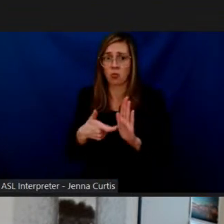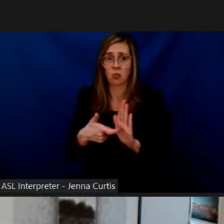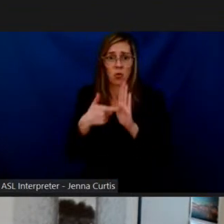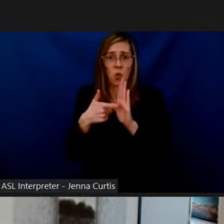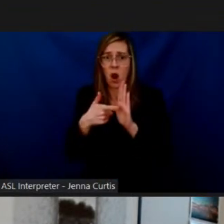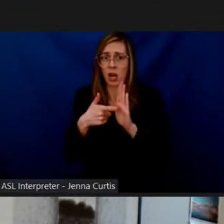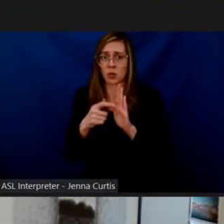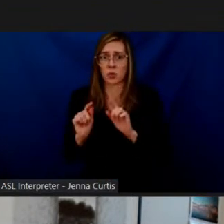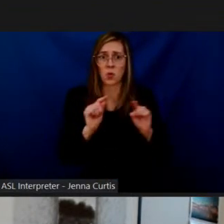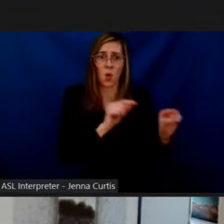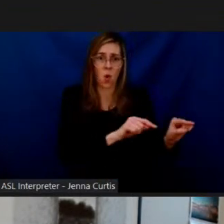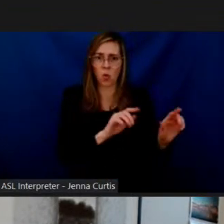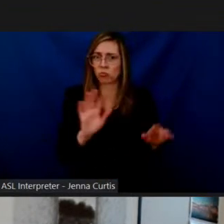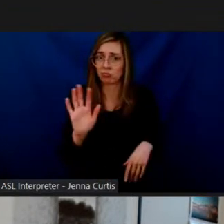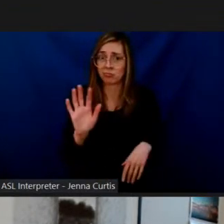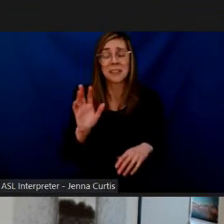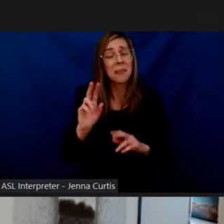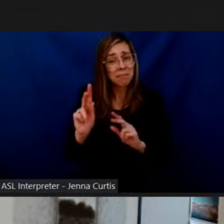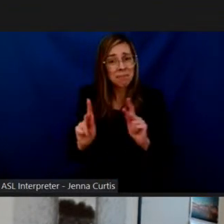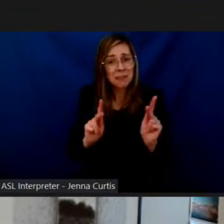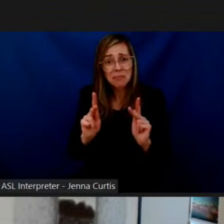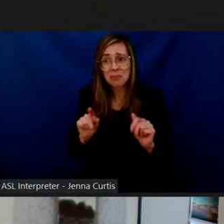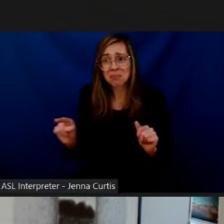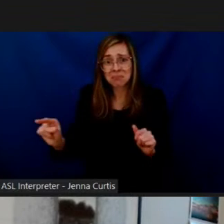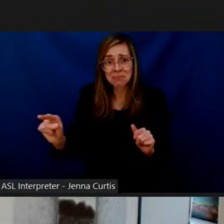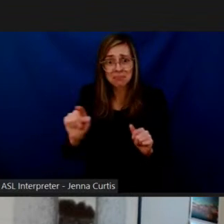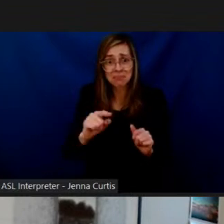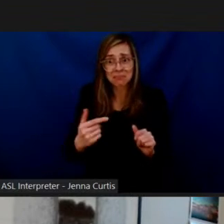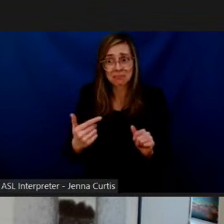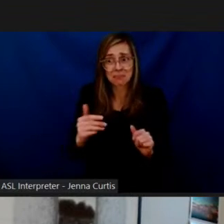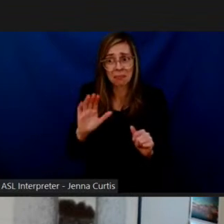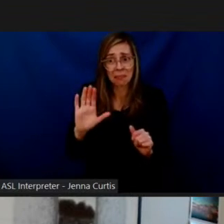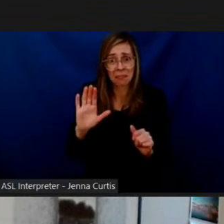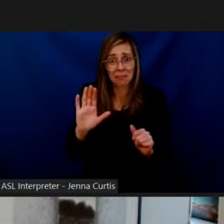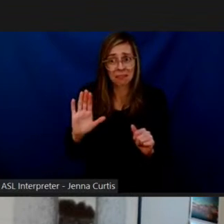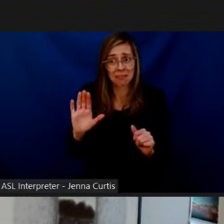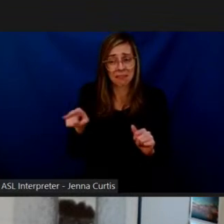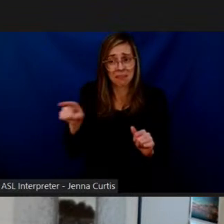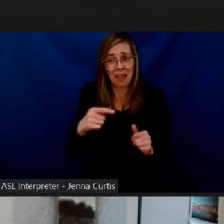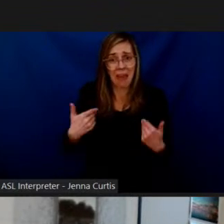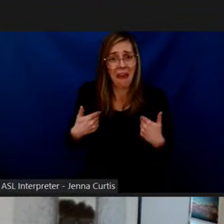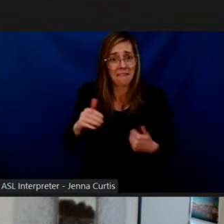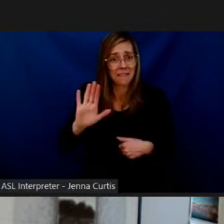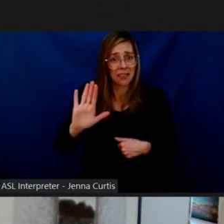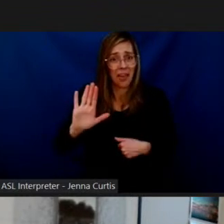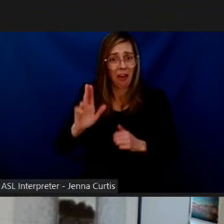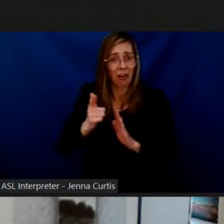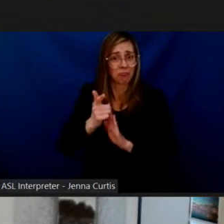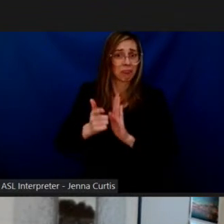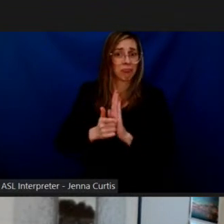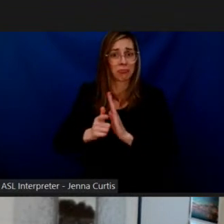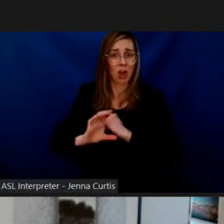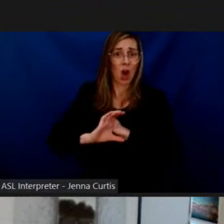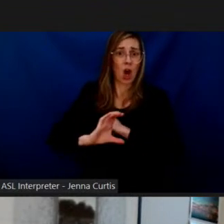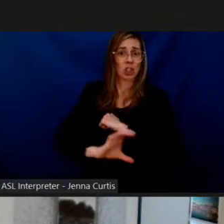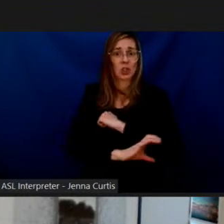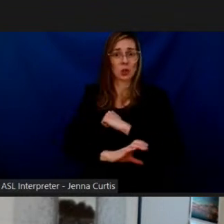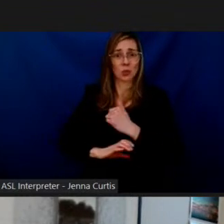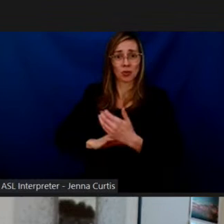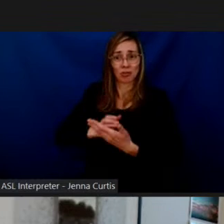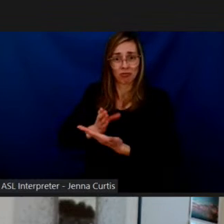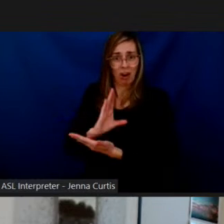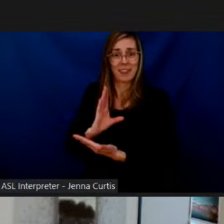site. We're not depriving people of their constitutional rights. But as Urban Alchemy has